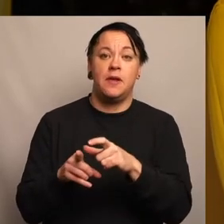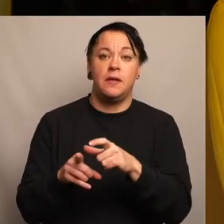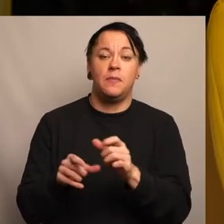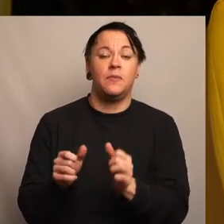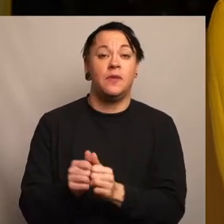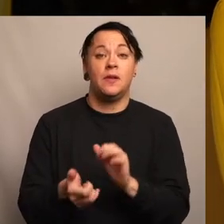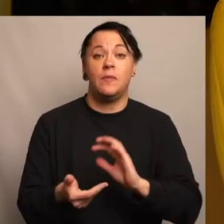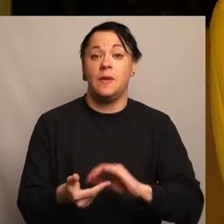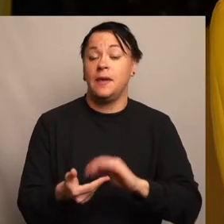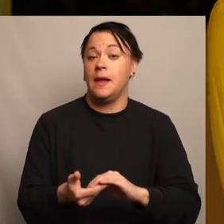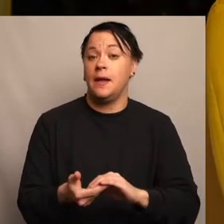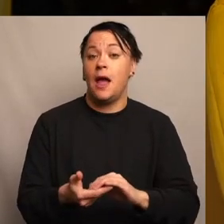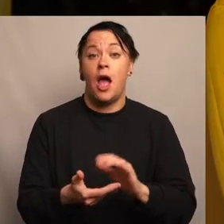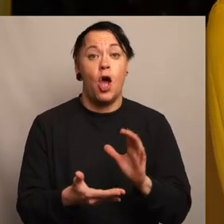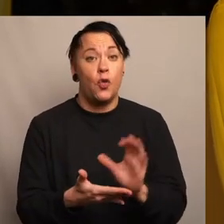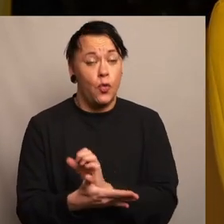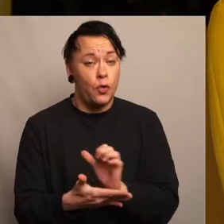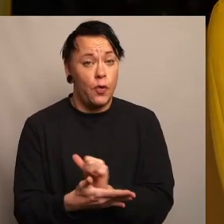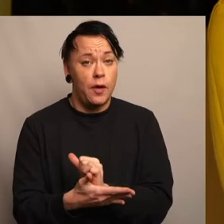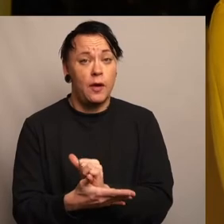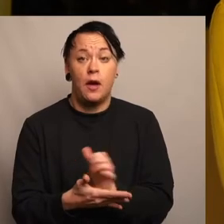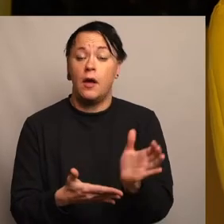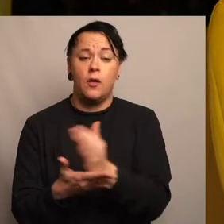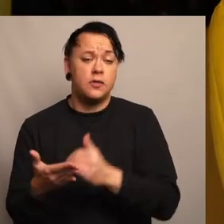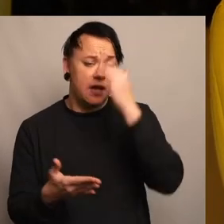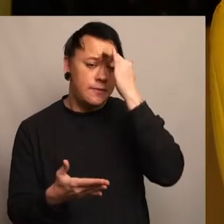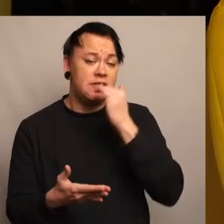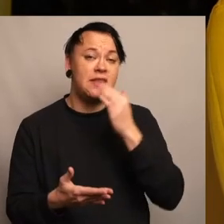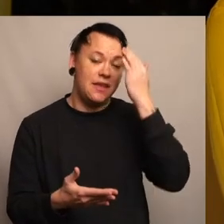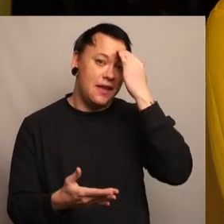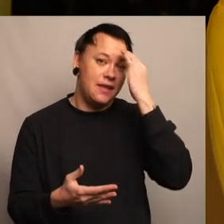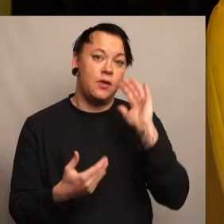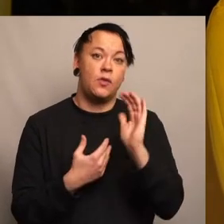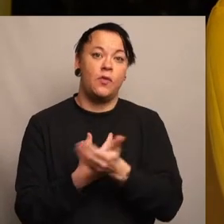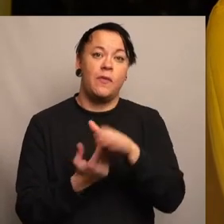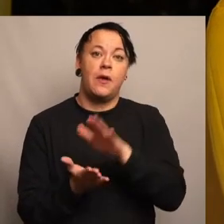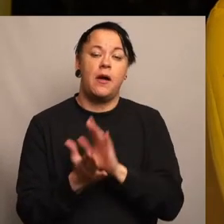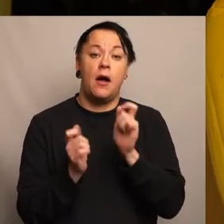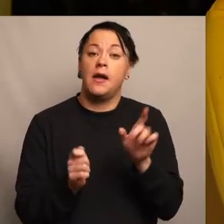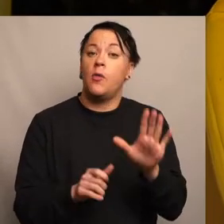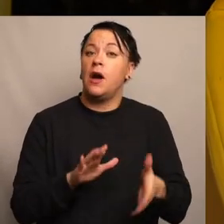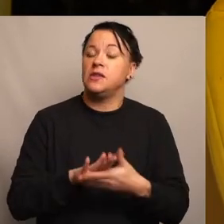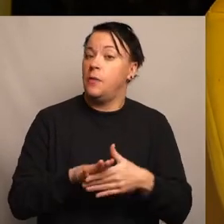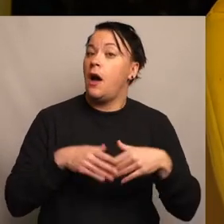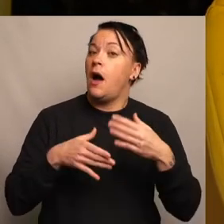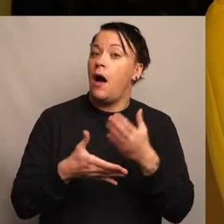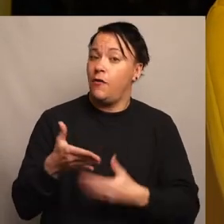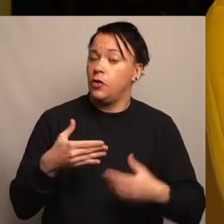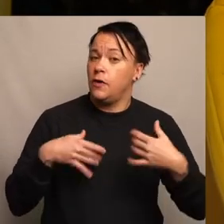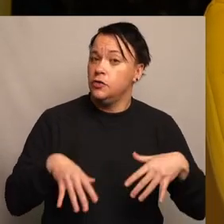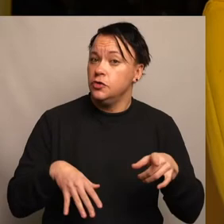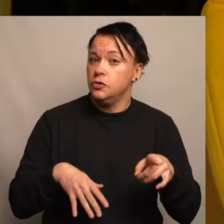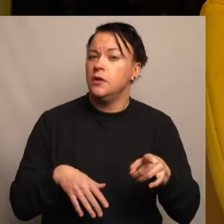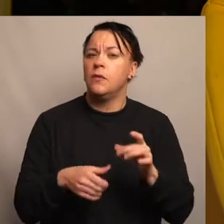in vulnerable position, and they use their power. They don't really recognize the power they have it when they ask someone like to come to